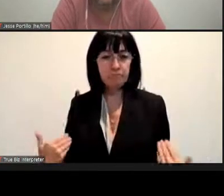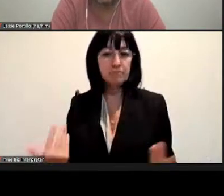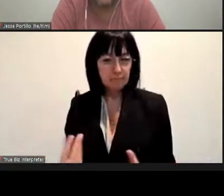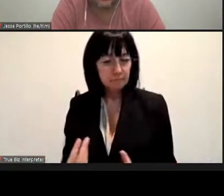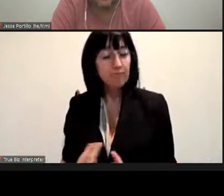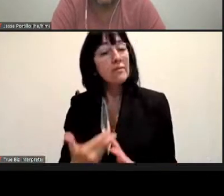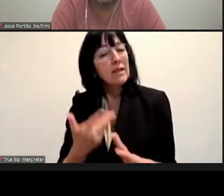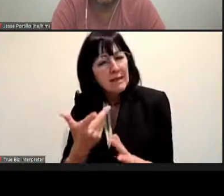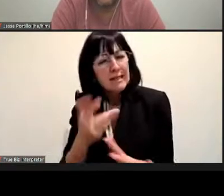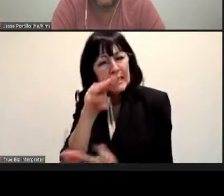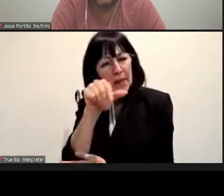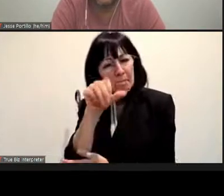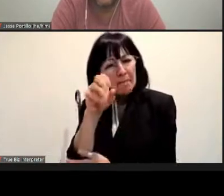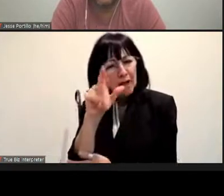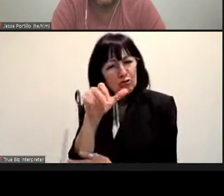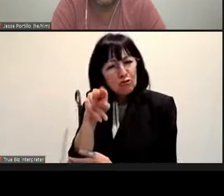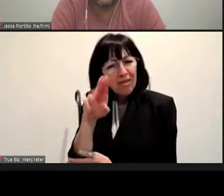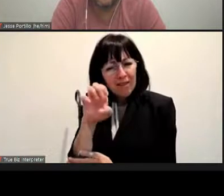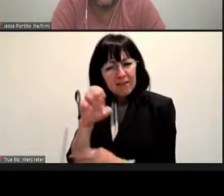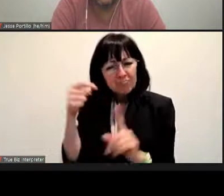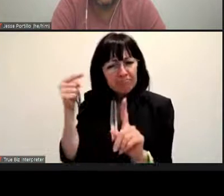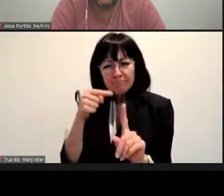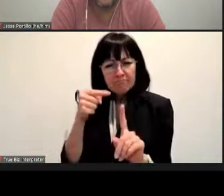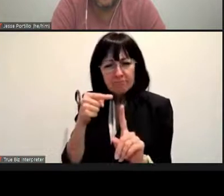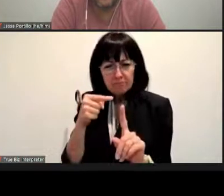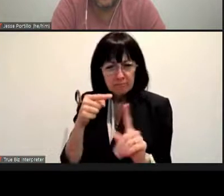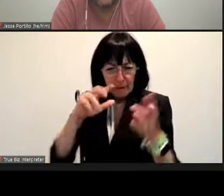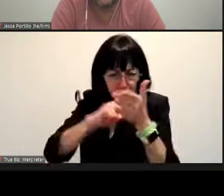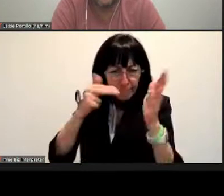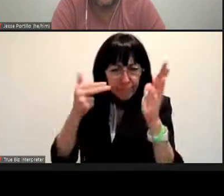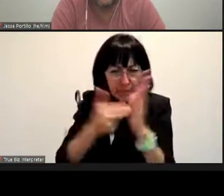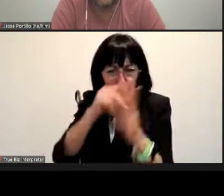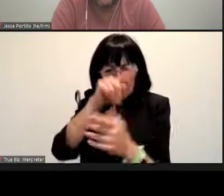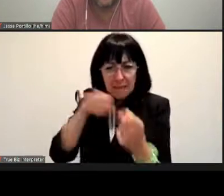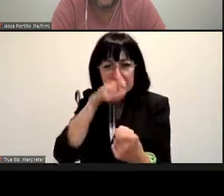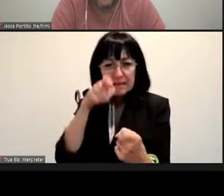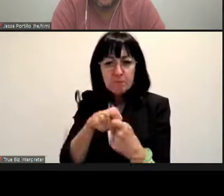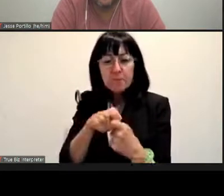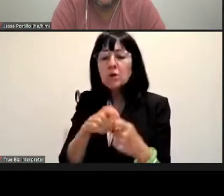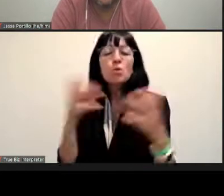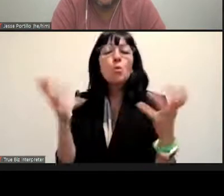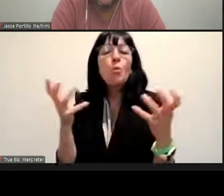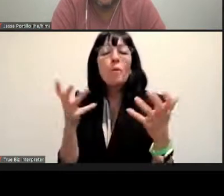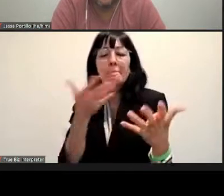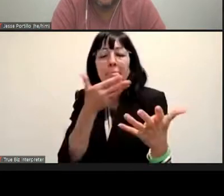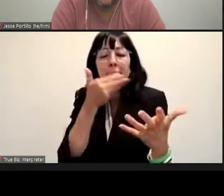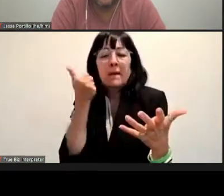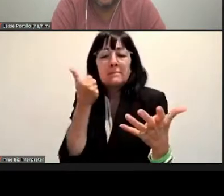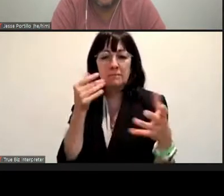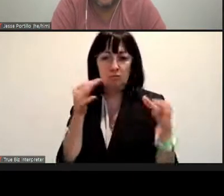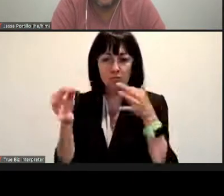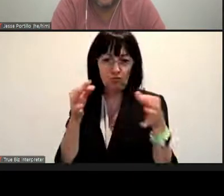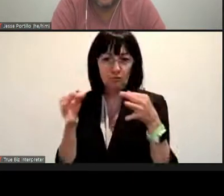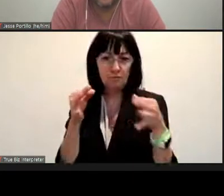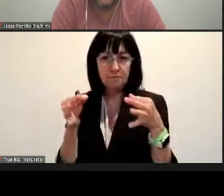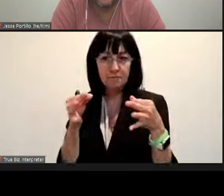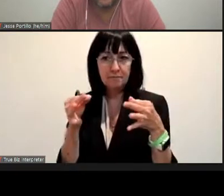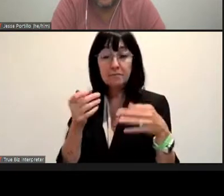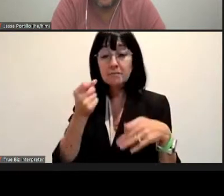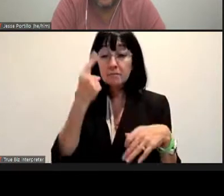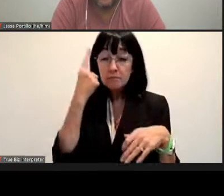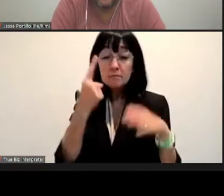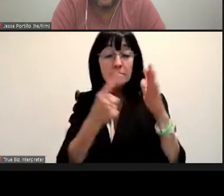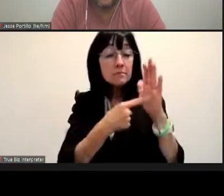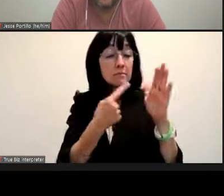does masculinity mean for this person? Do we have any better descriptions? And it's one thing to talk about masculinity and